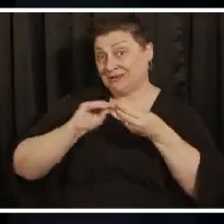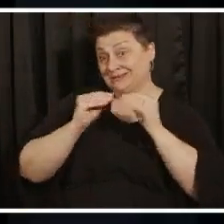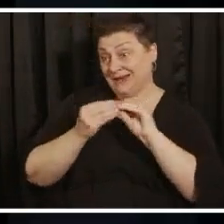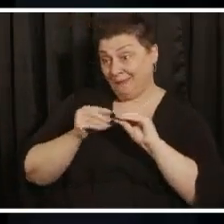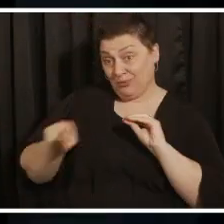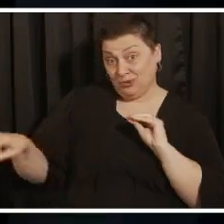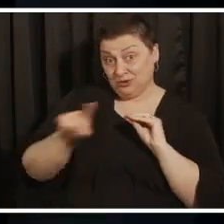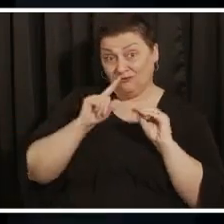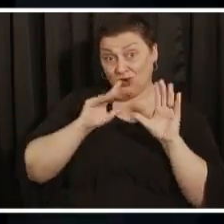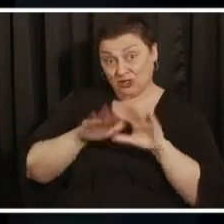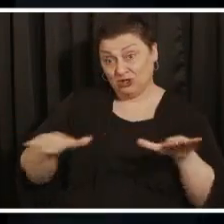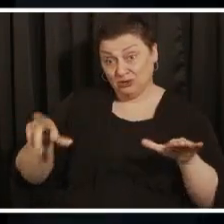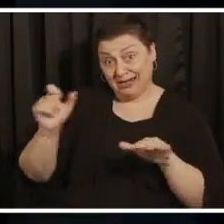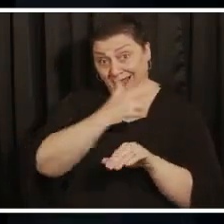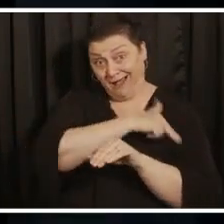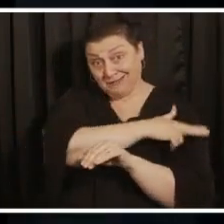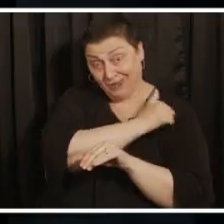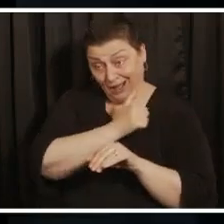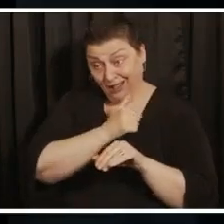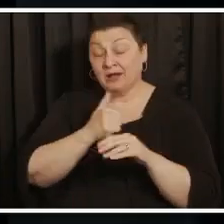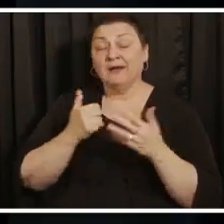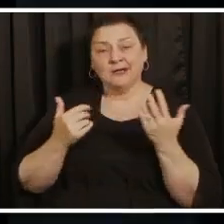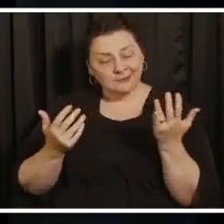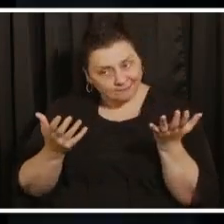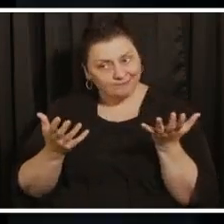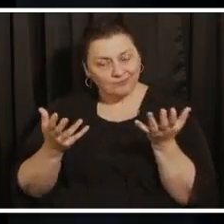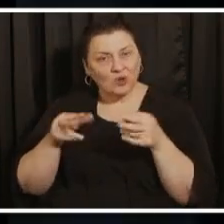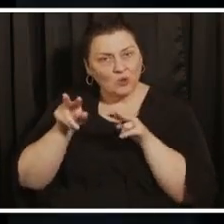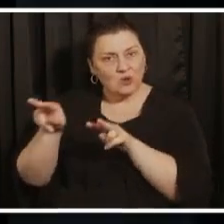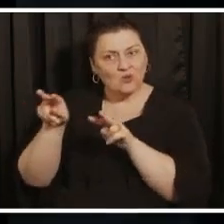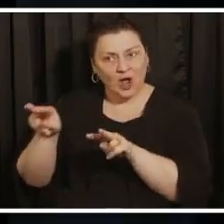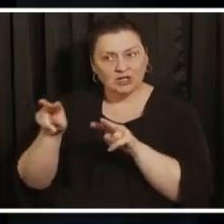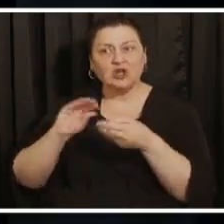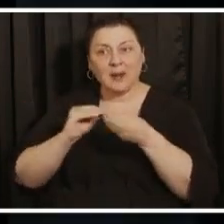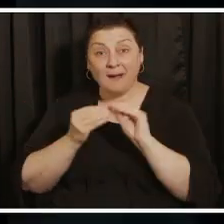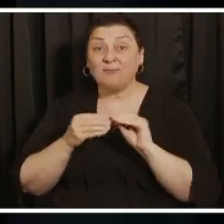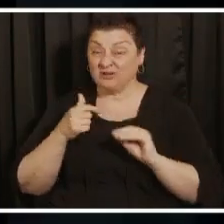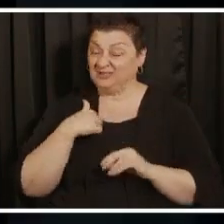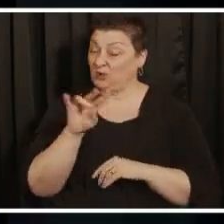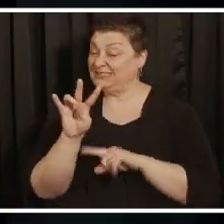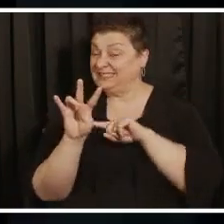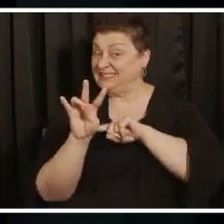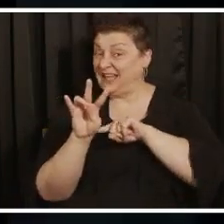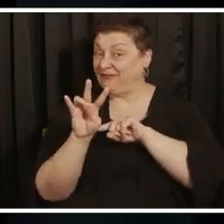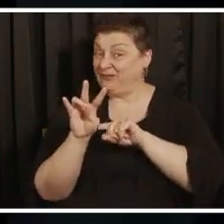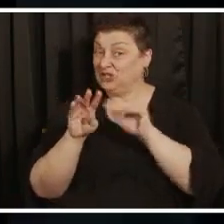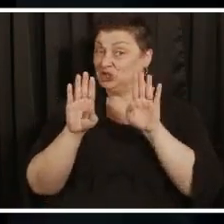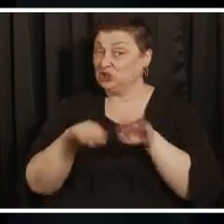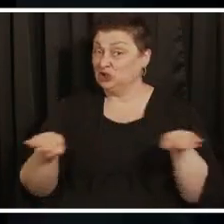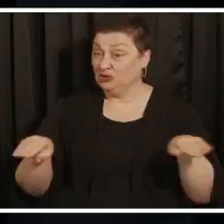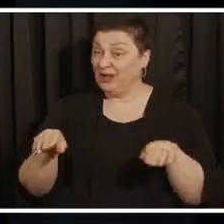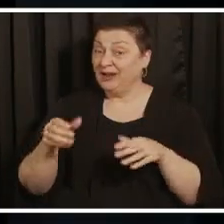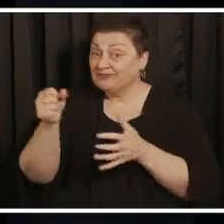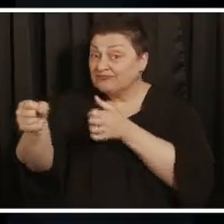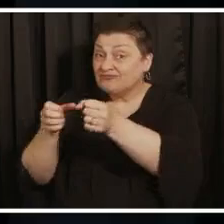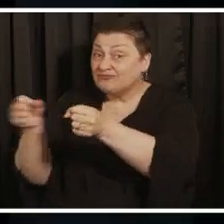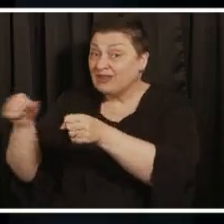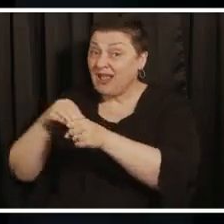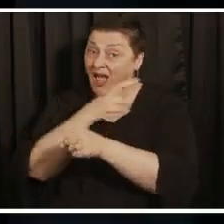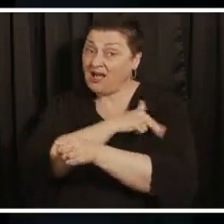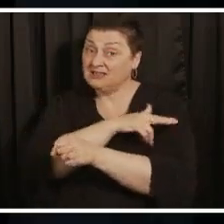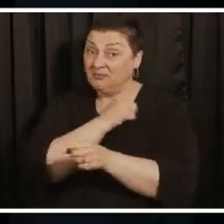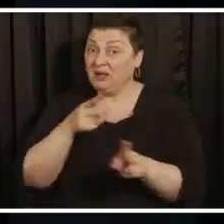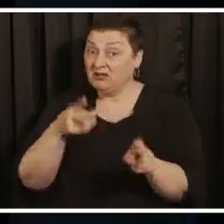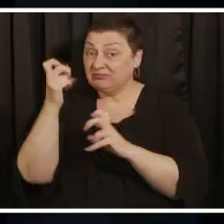capacity. There are 500 adults. We watch that. We don't wait till we're overwhelming our hospitals. We watch the trend, and we act before we overwhelm